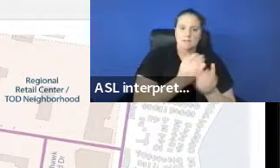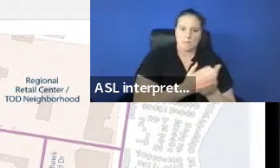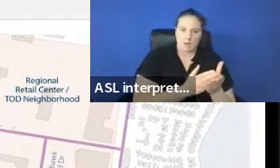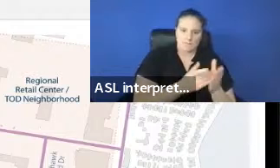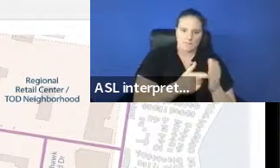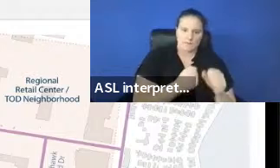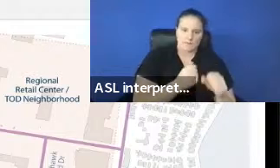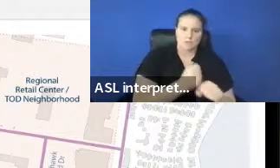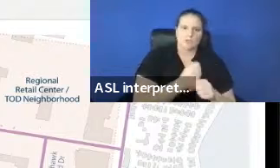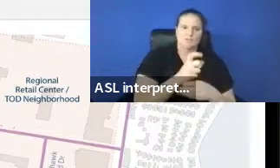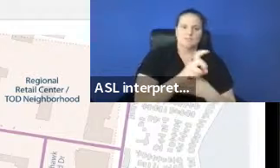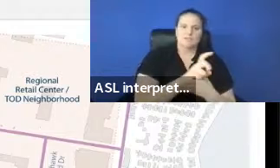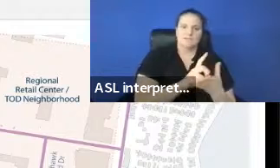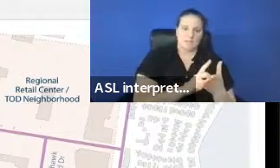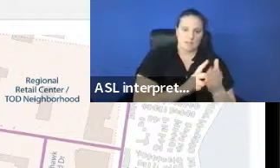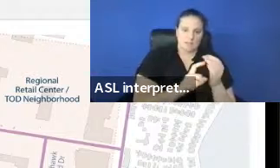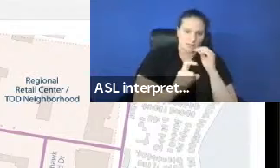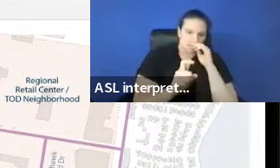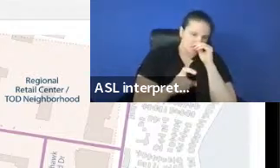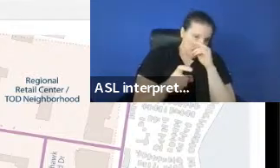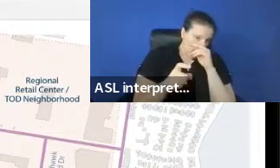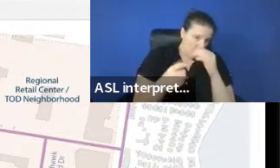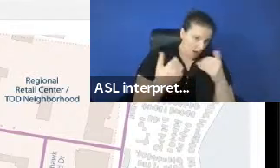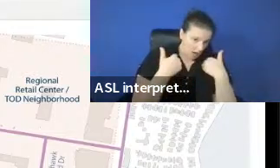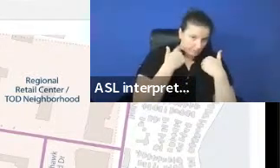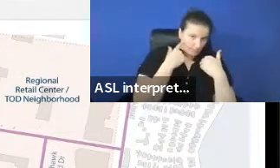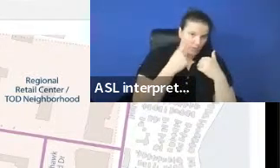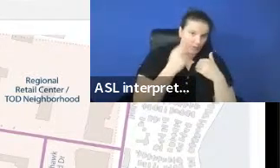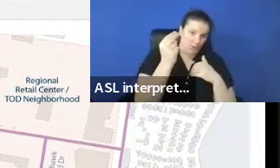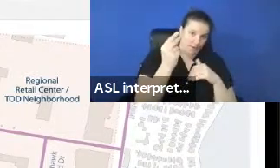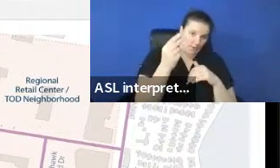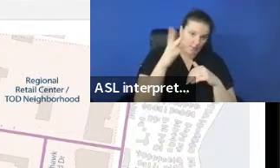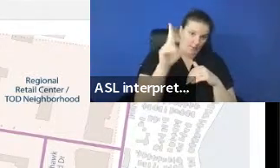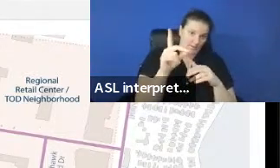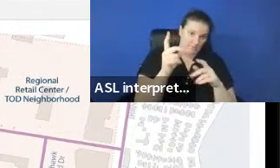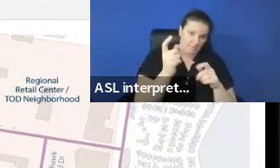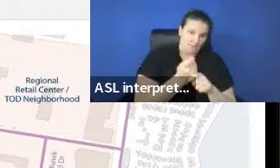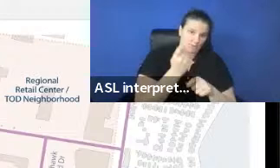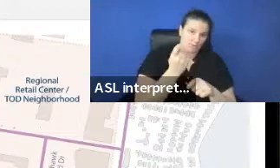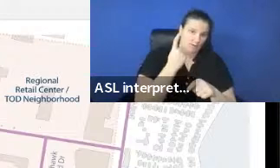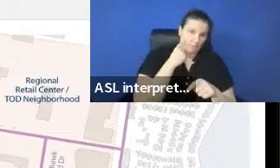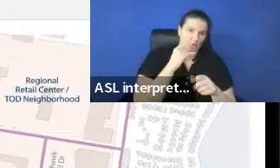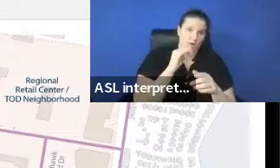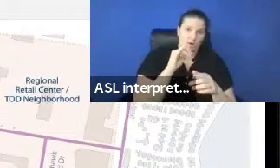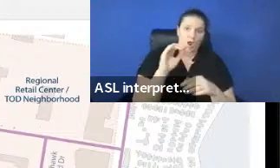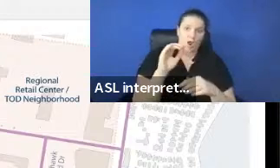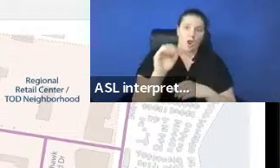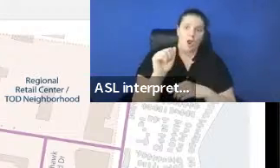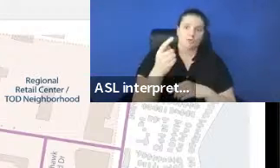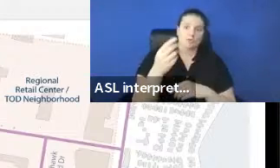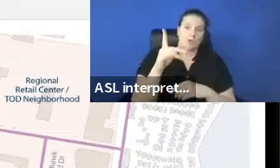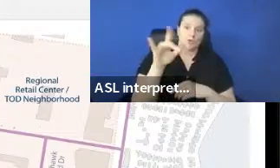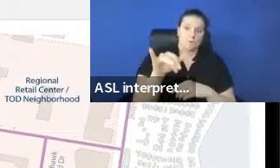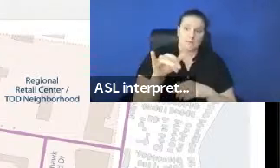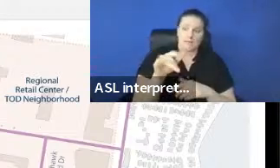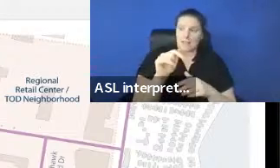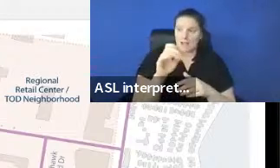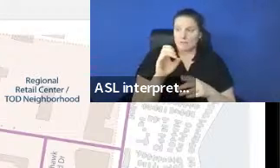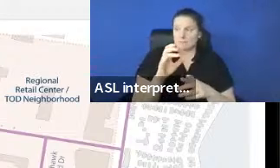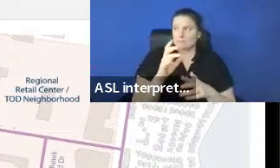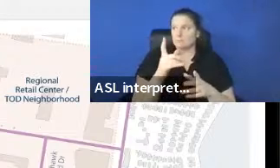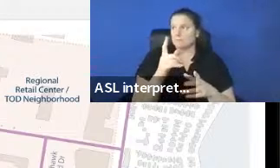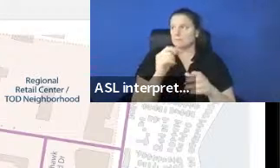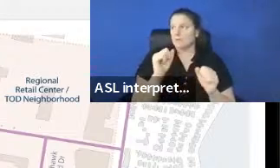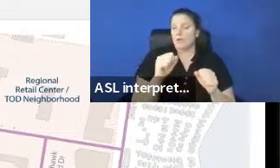CRC, the design actually had for northbound Victory, auxiliary lane, I believe, came on there. So Tom, I